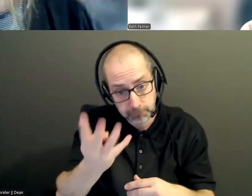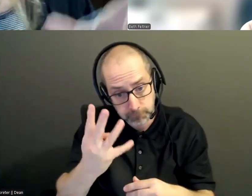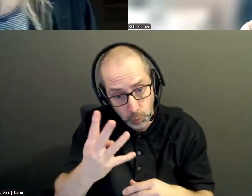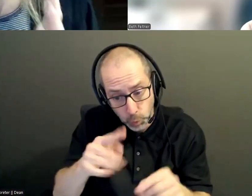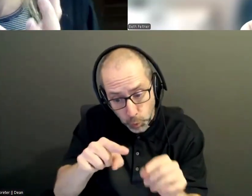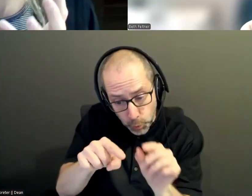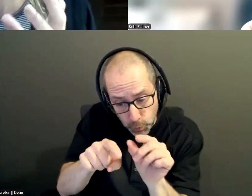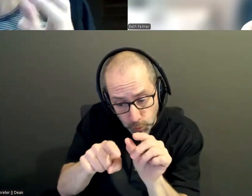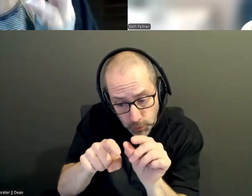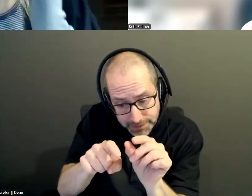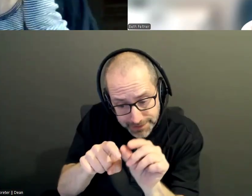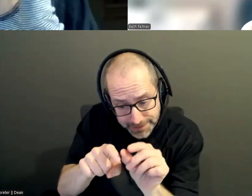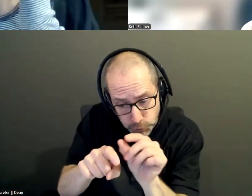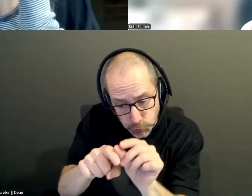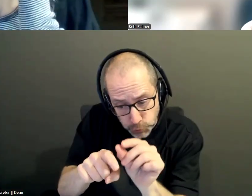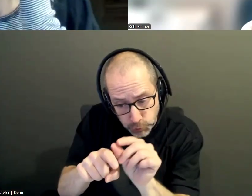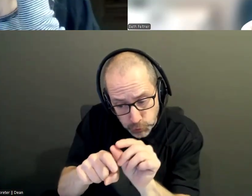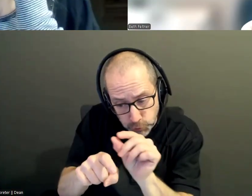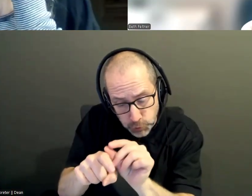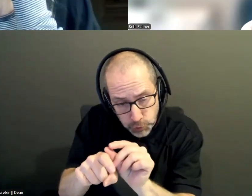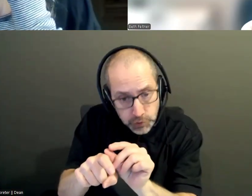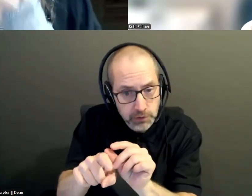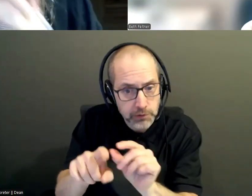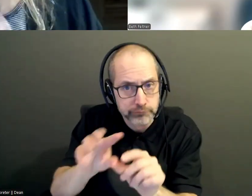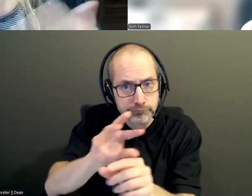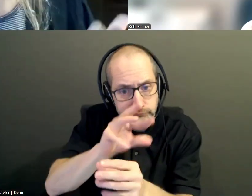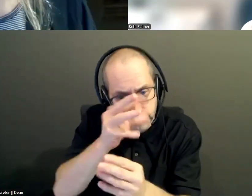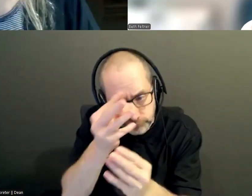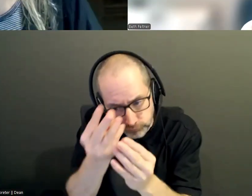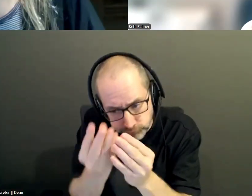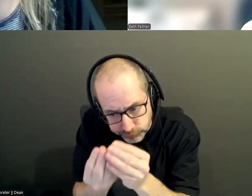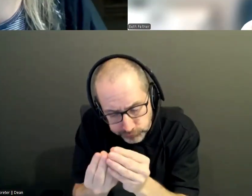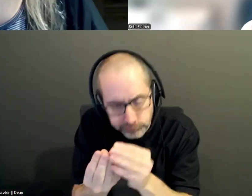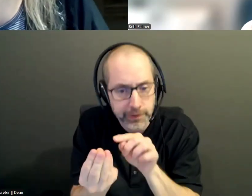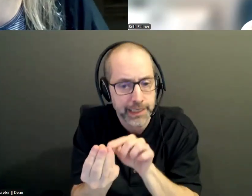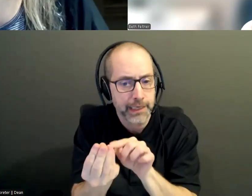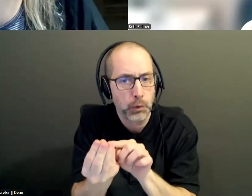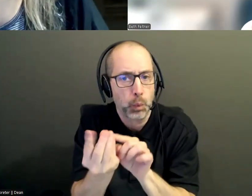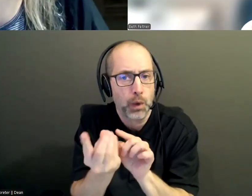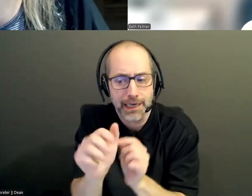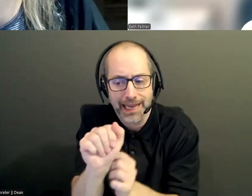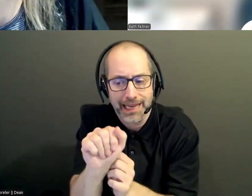with the overall processing to kind of dictate